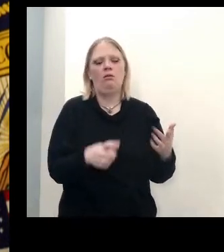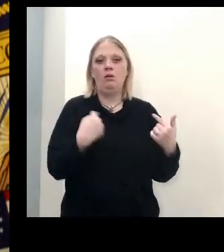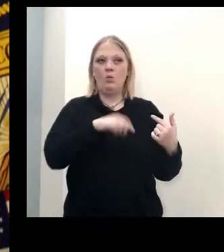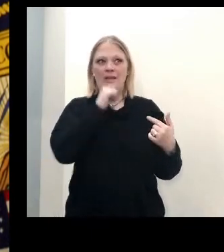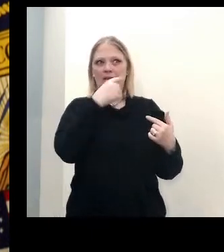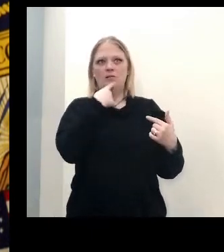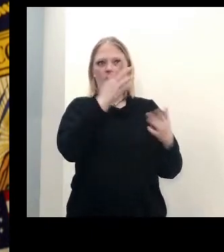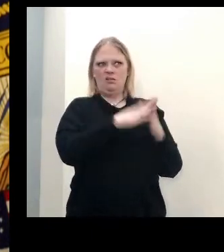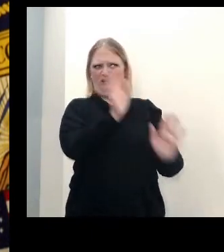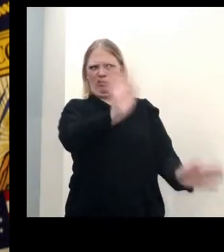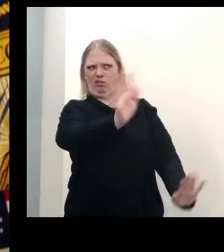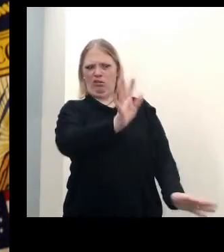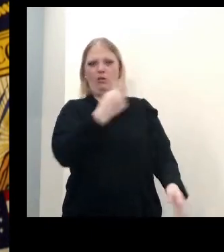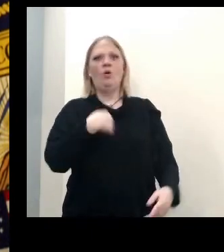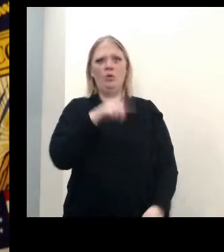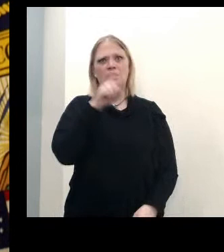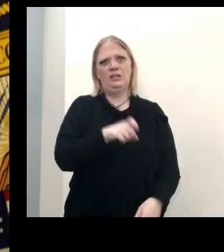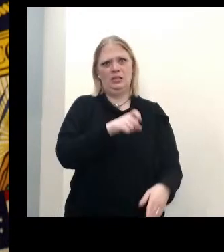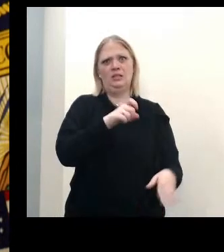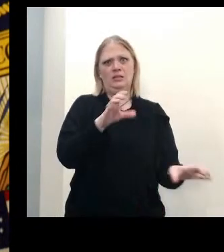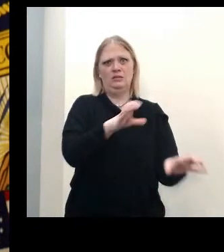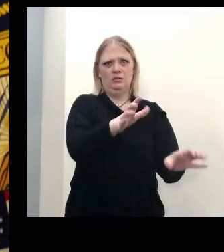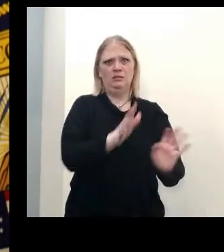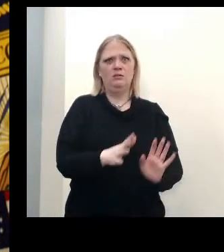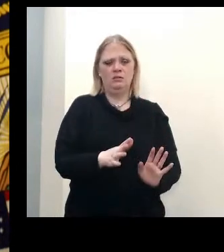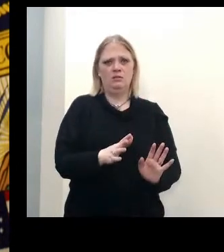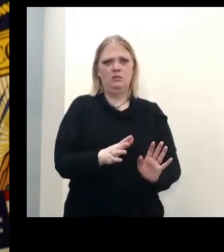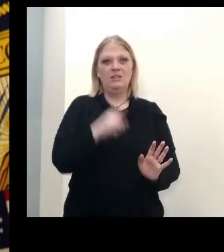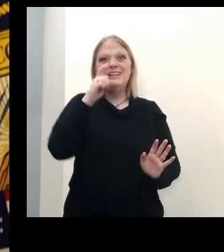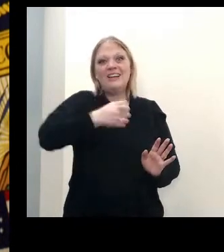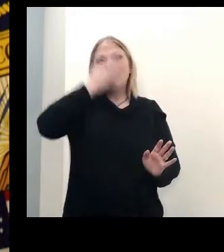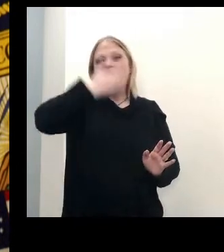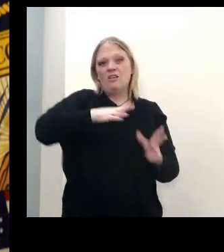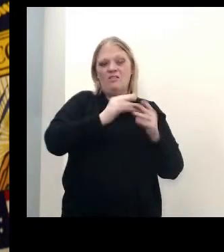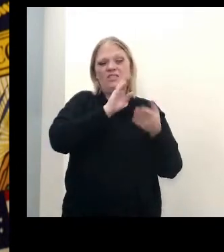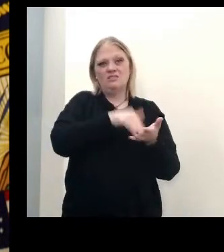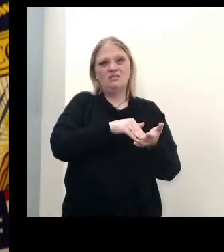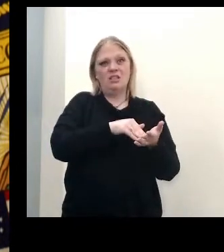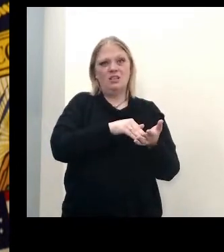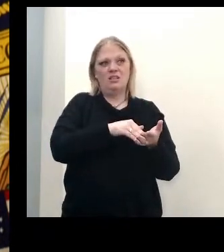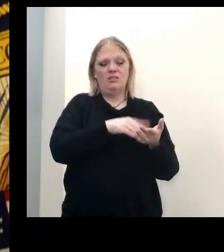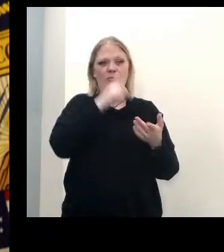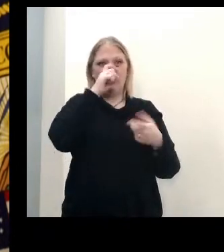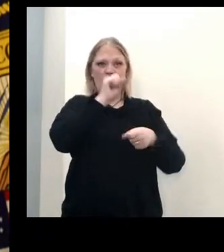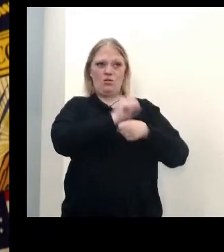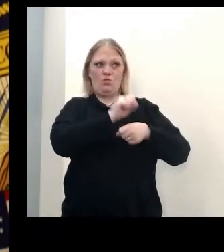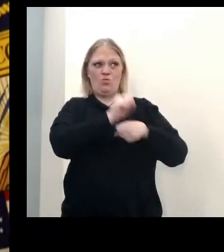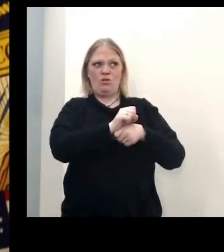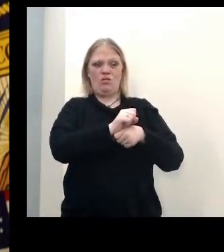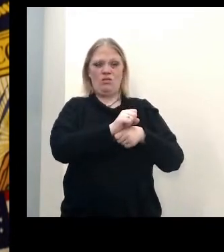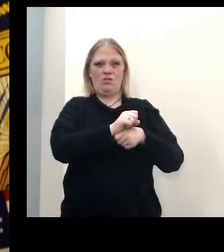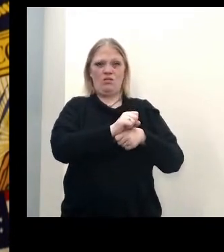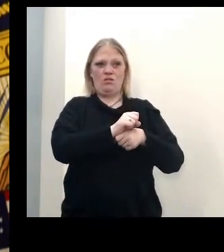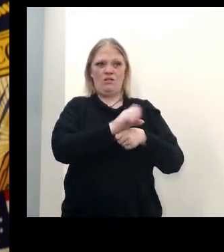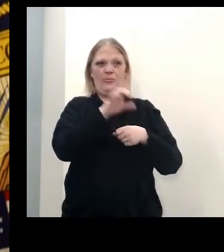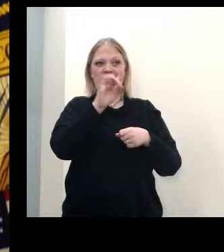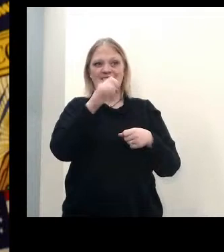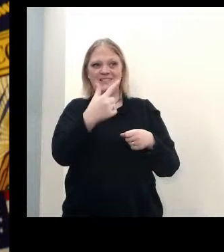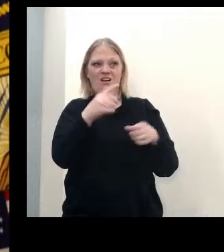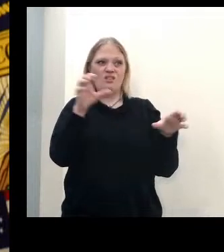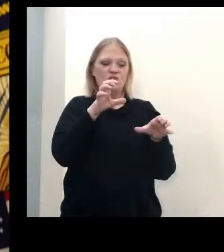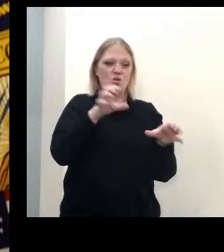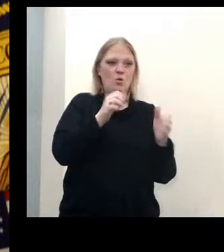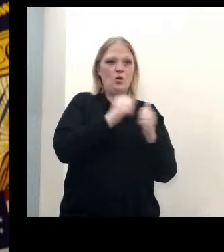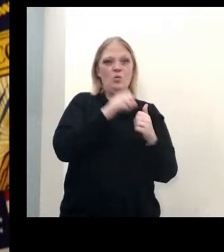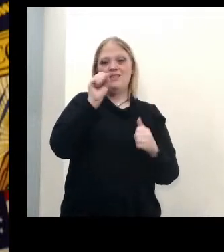don't do it, because we need that project done. It really needs it in front of the convention center, especially with the work that Doug Jamal and his team are doing with the Statler